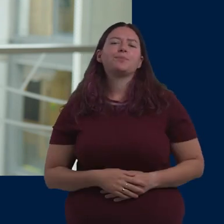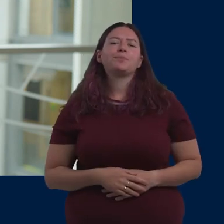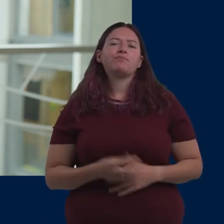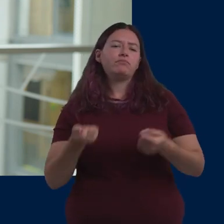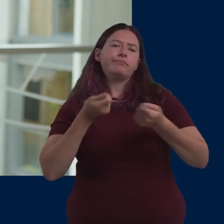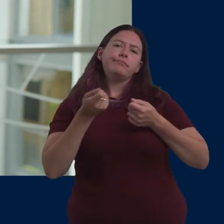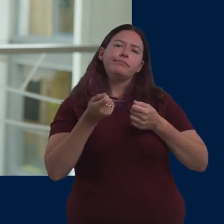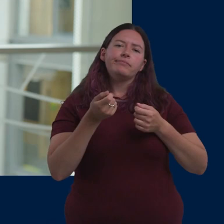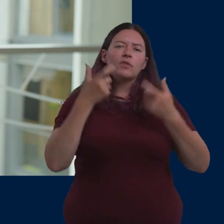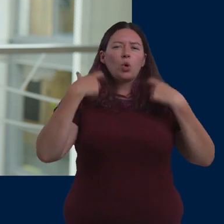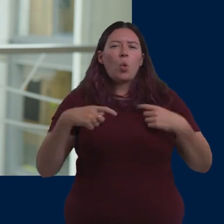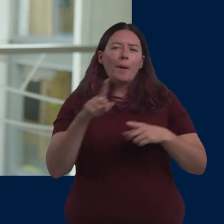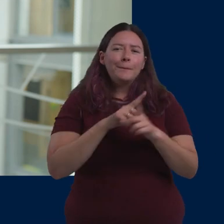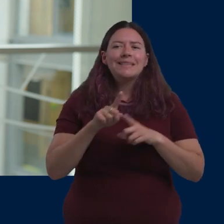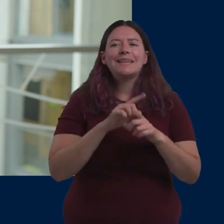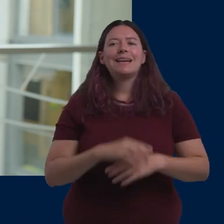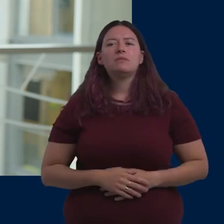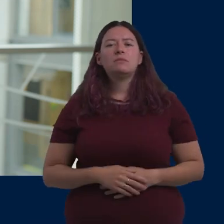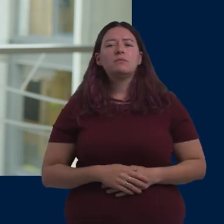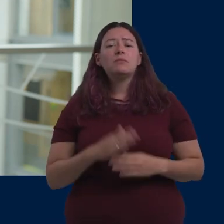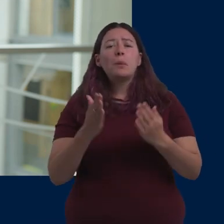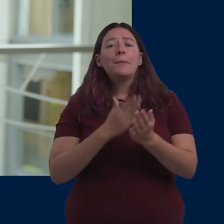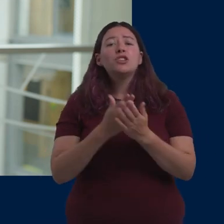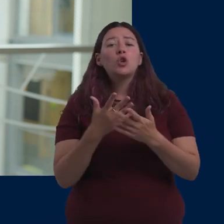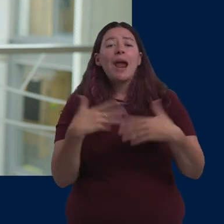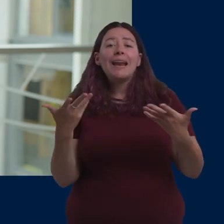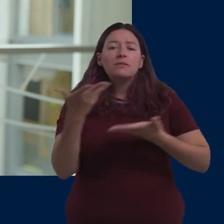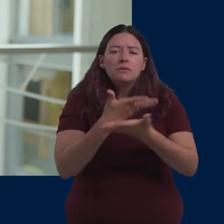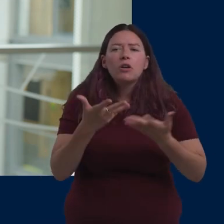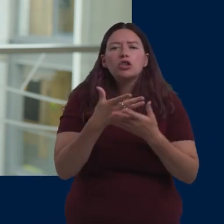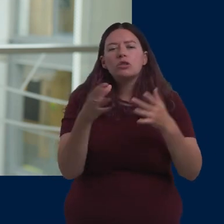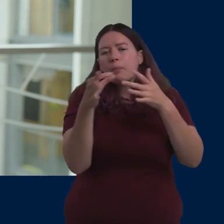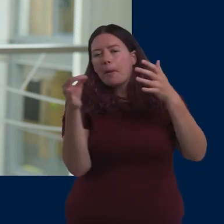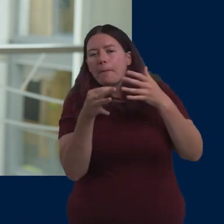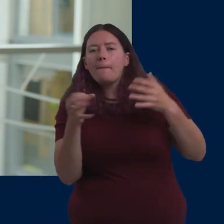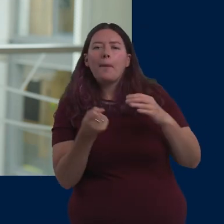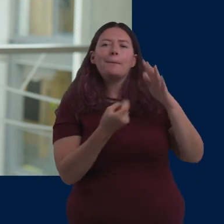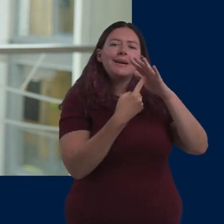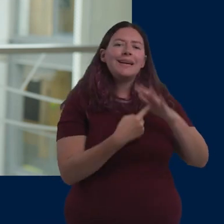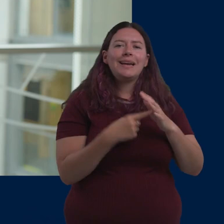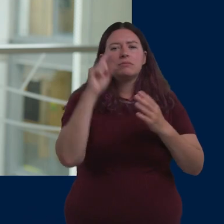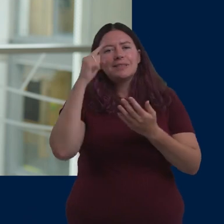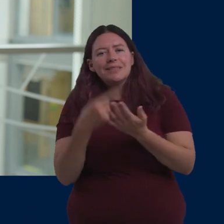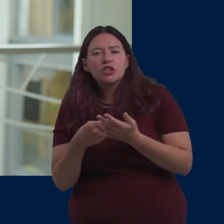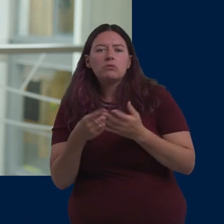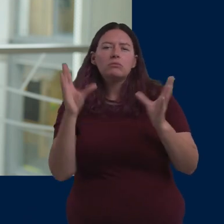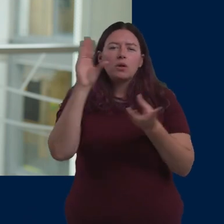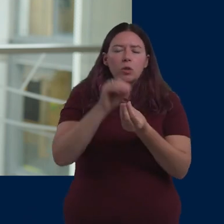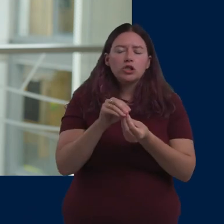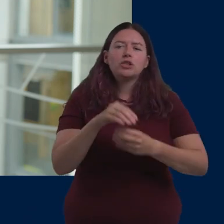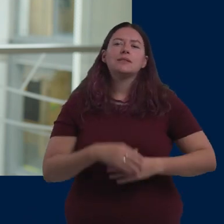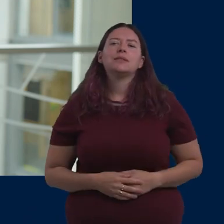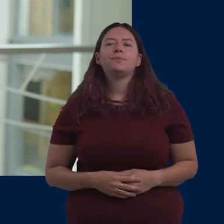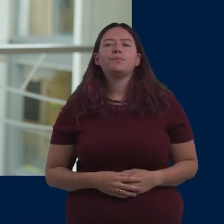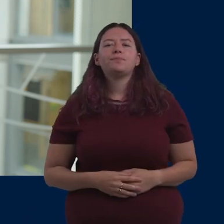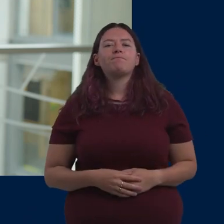meetings and to assure that key decisions and conclusions are drawn out from discussions. It is